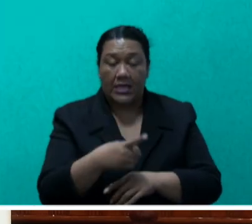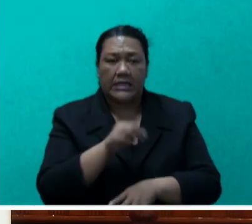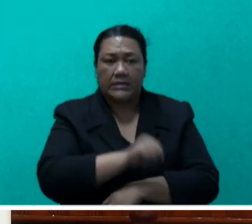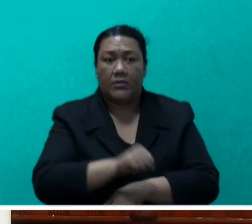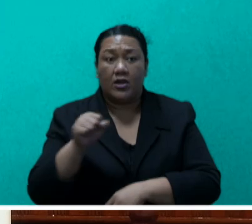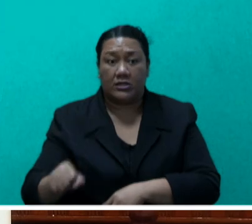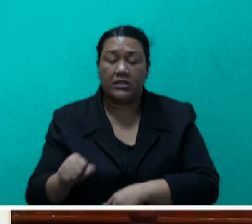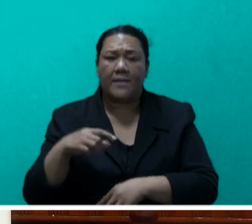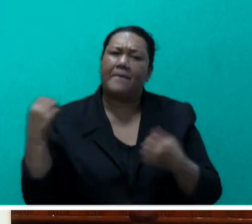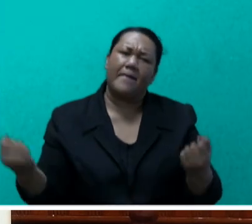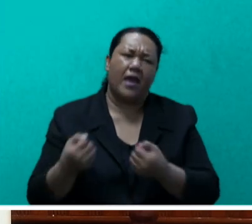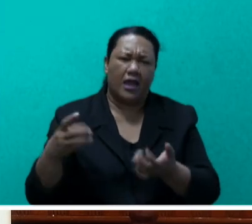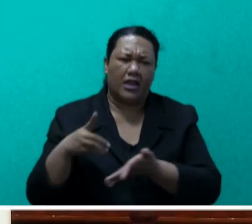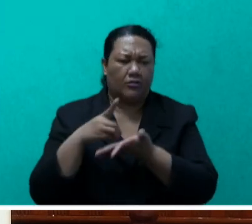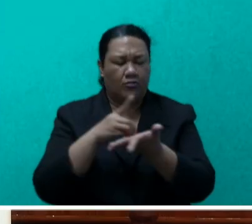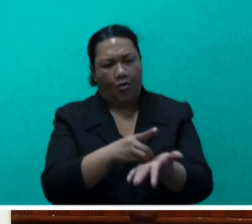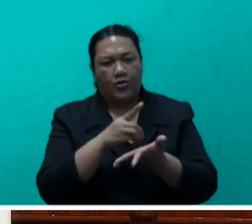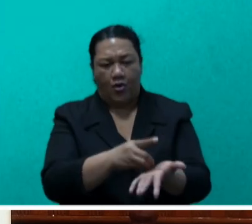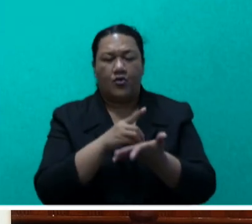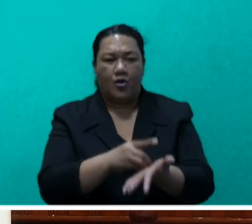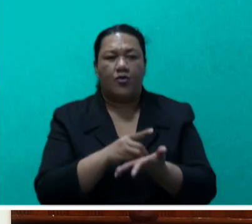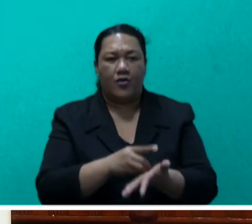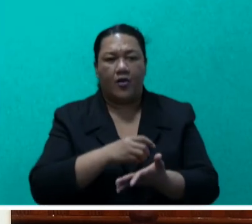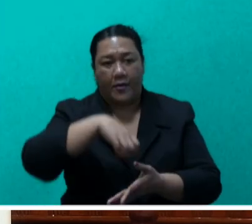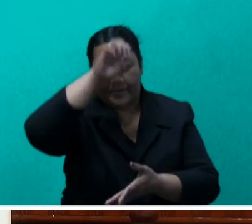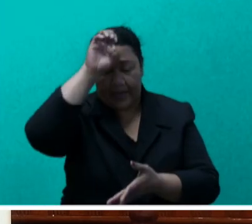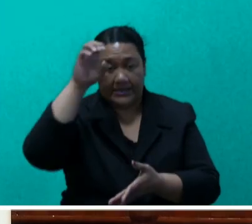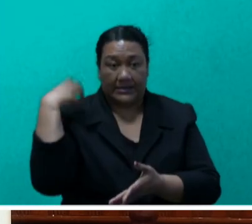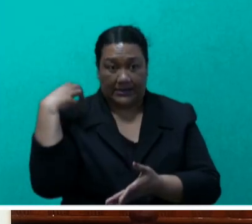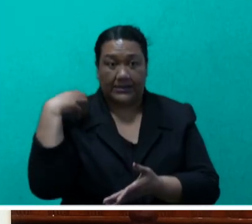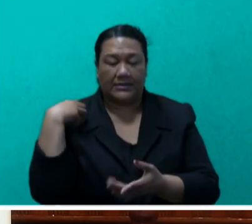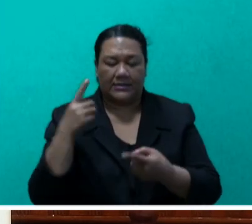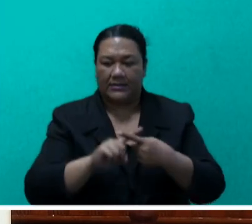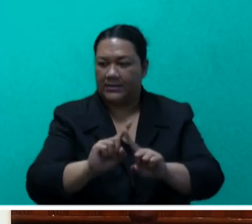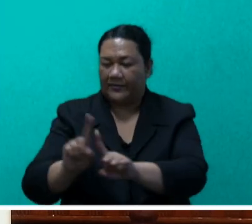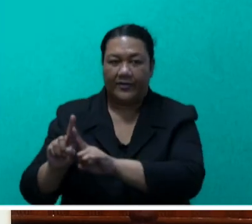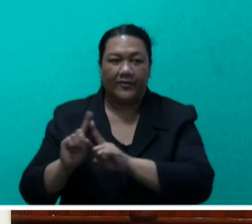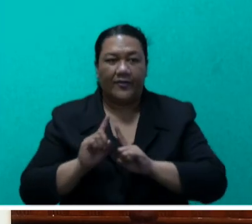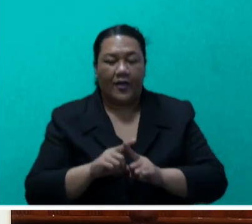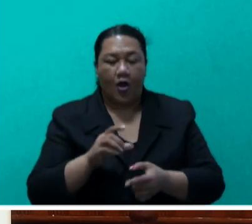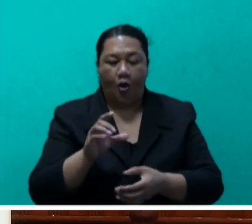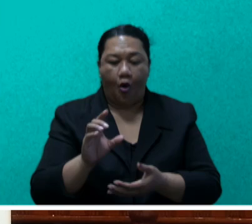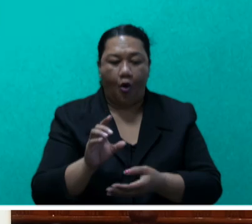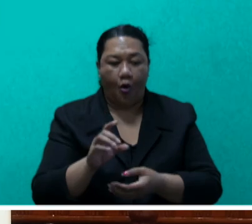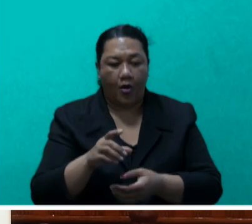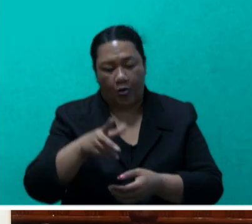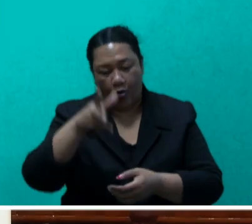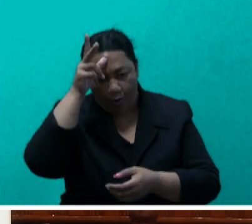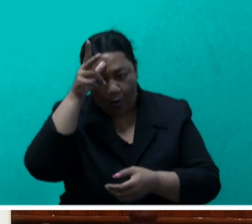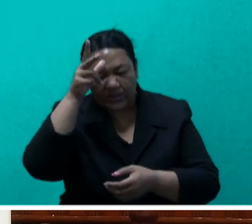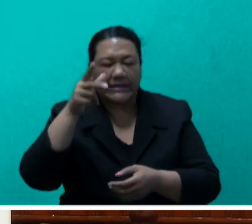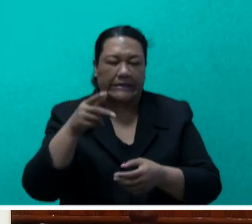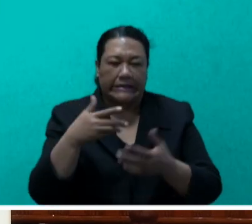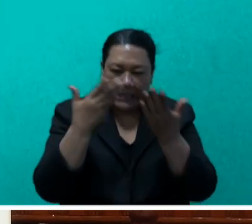mini donors, assistance from embassies, cost-cutting measures carried